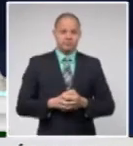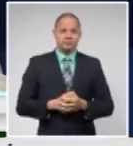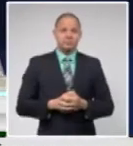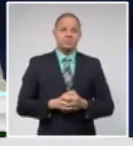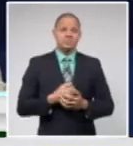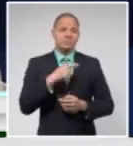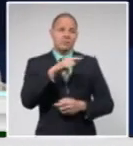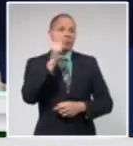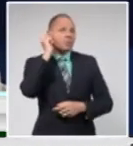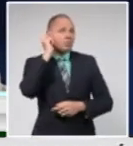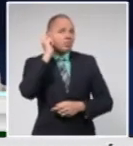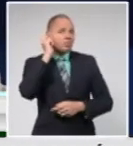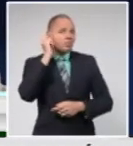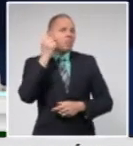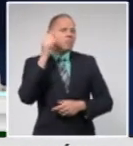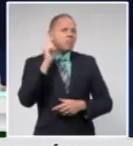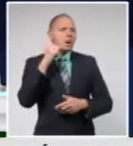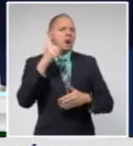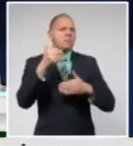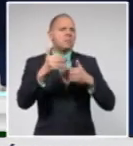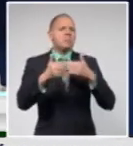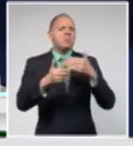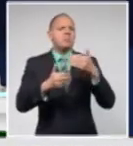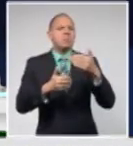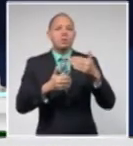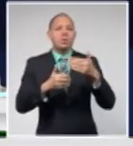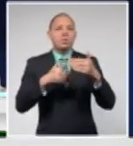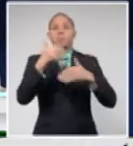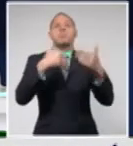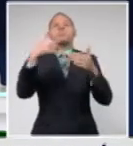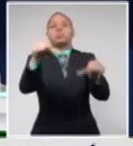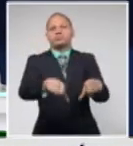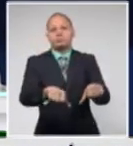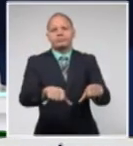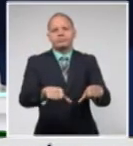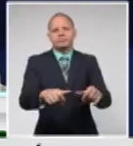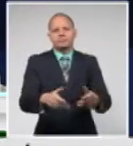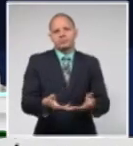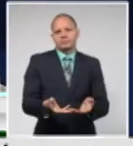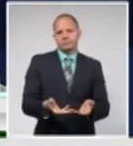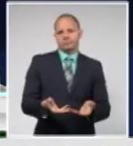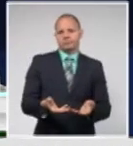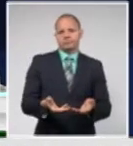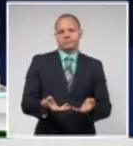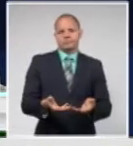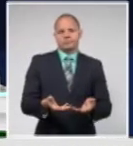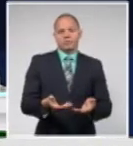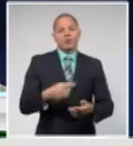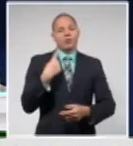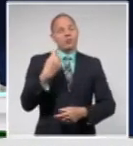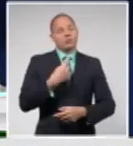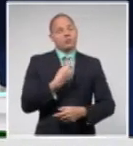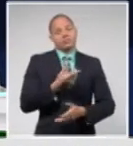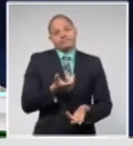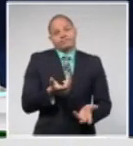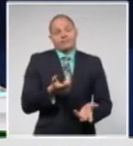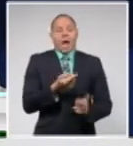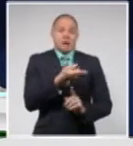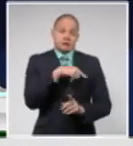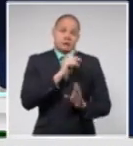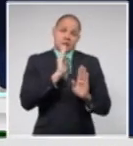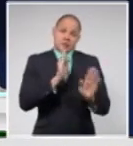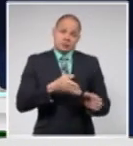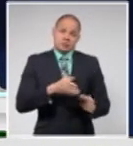is an 88-year-old woman from Majagua municipality in Ciego de Ávila province. She suffered from